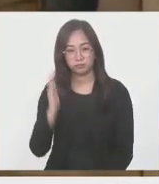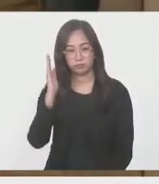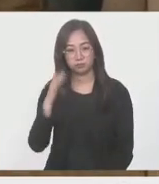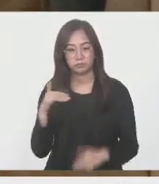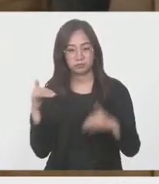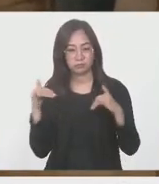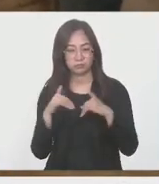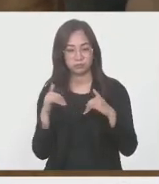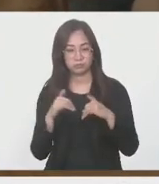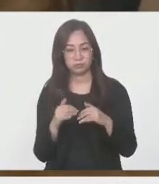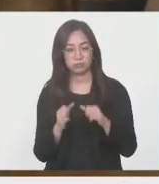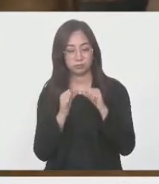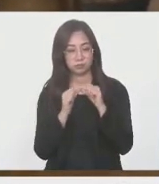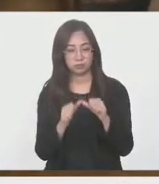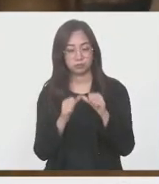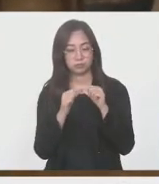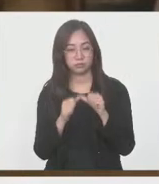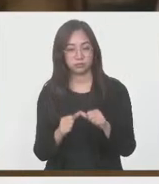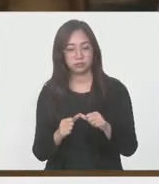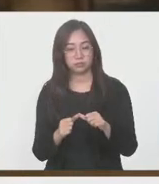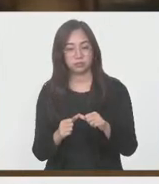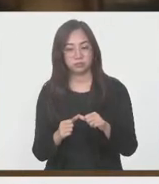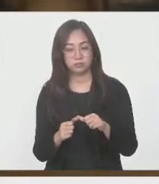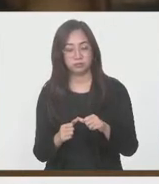meetings will continue with that